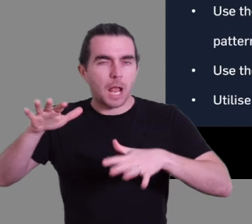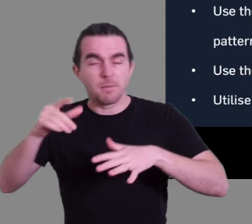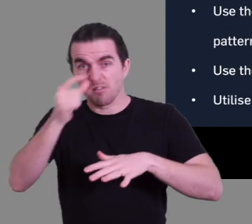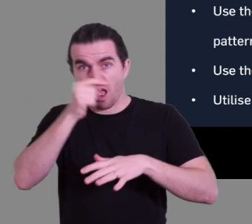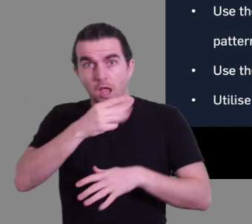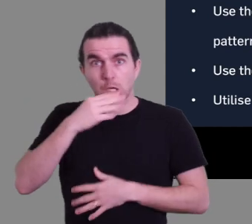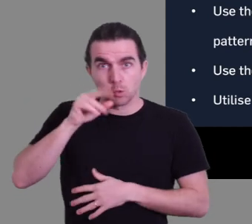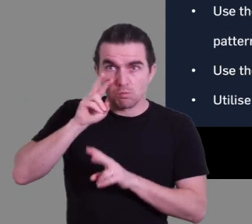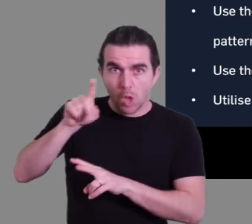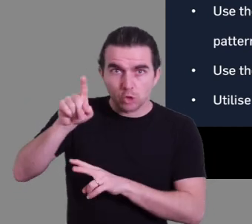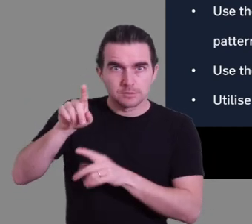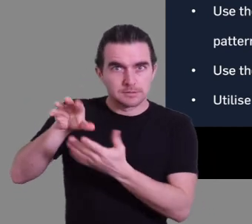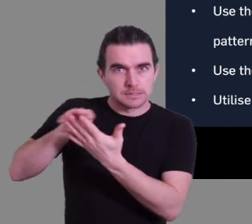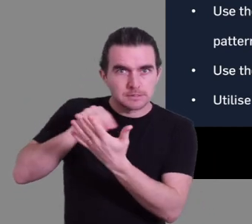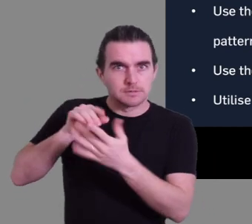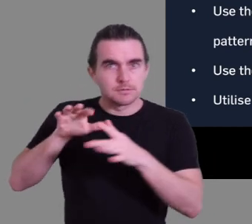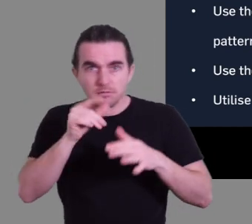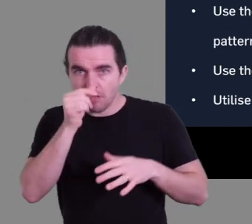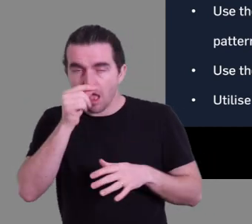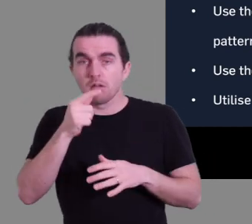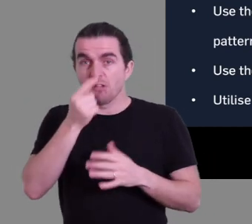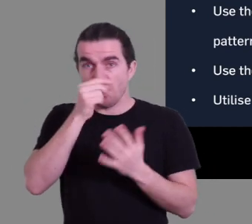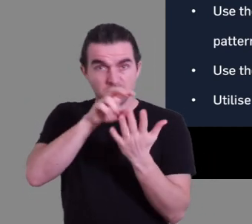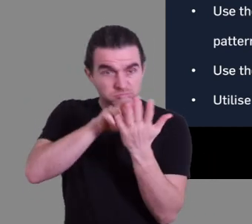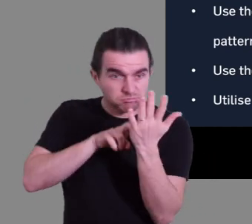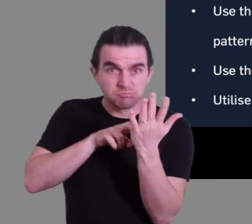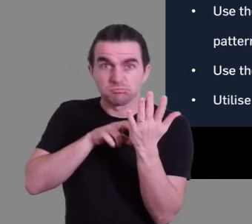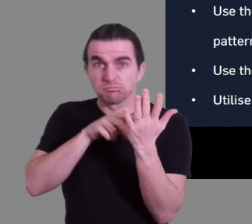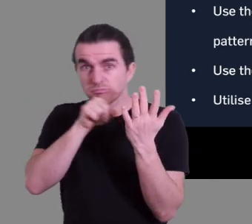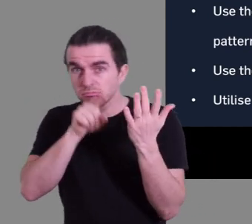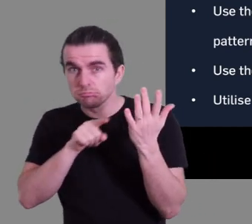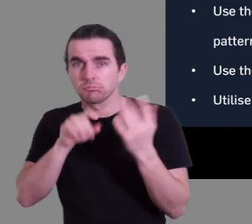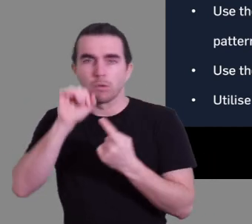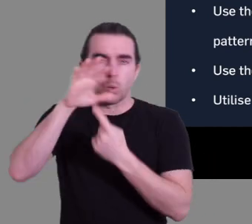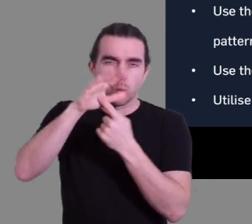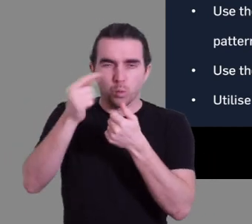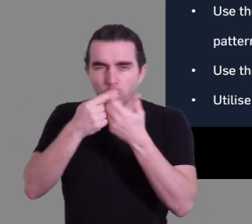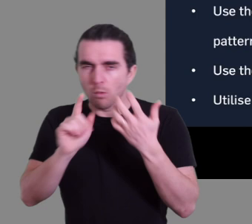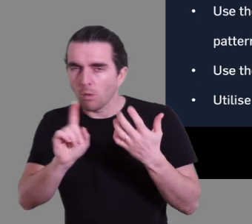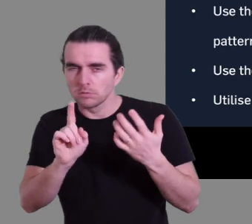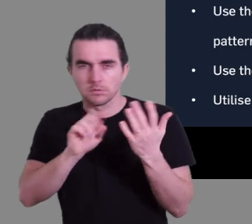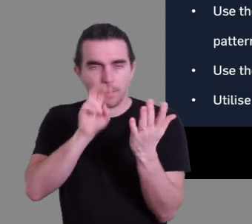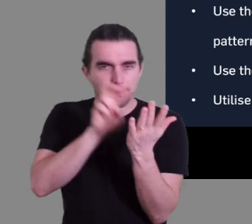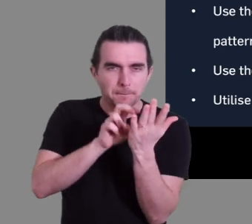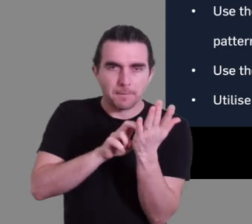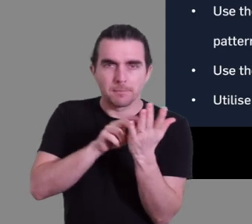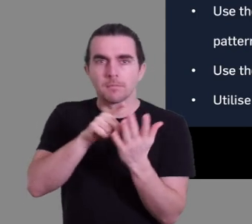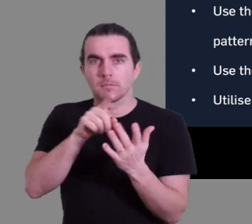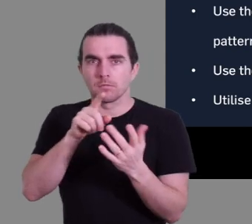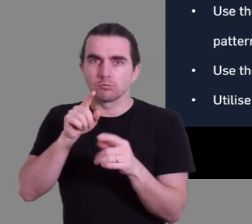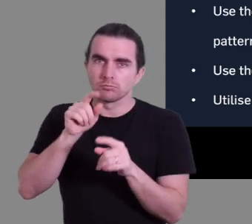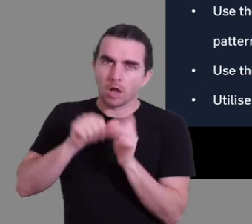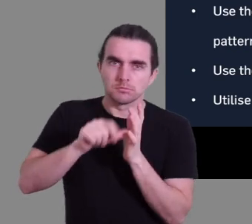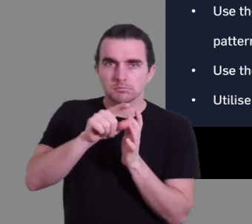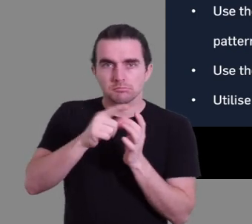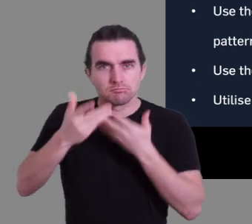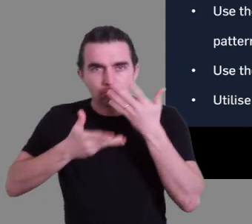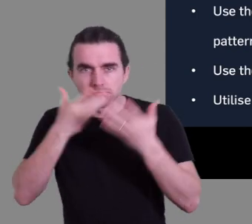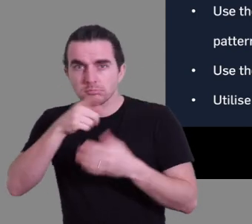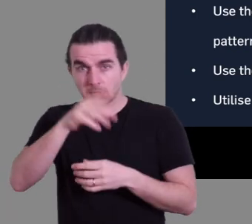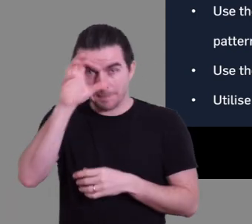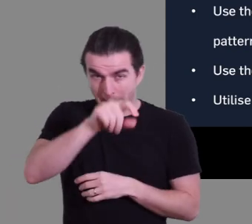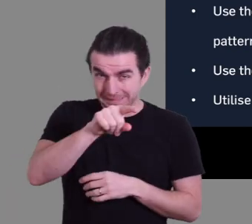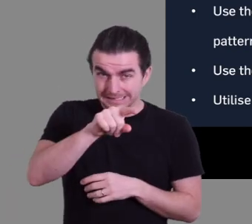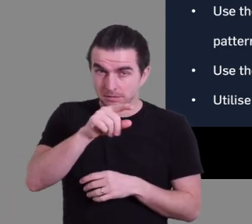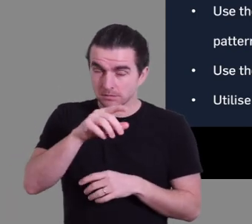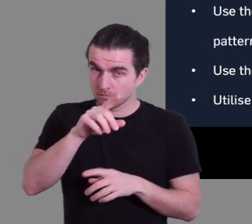But the last thing you want to do is go out with a sheet full of this stuff, all these key factors and so on, and start telling your